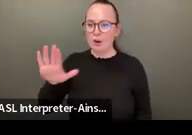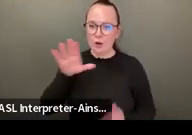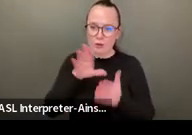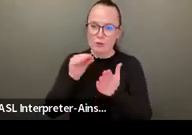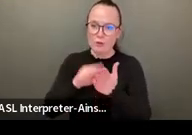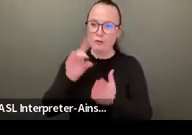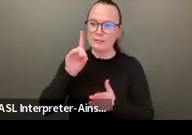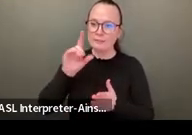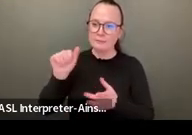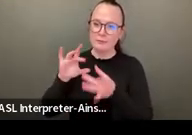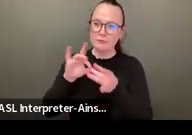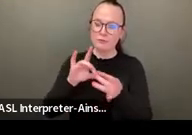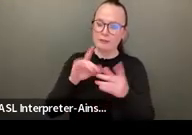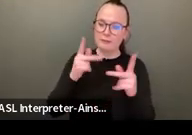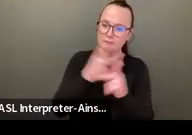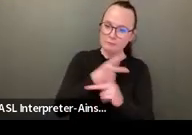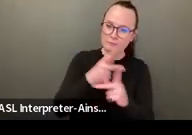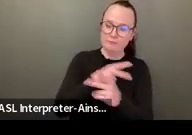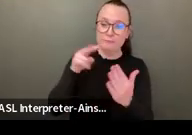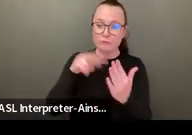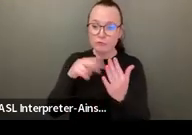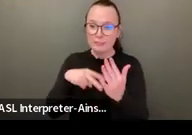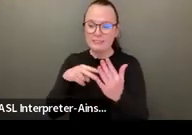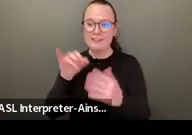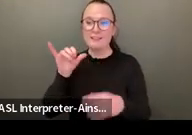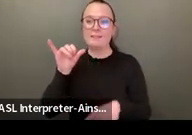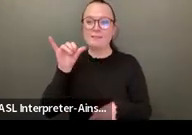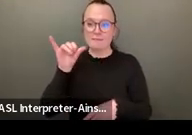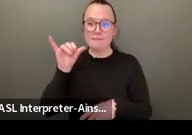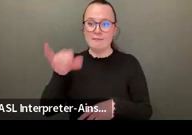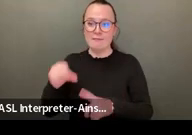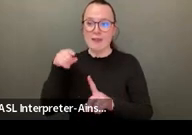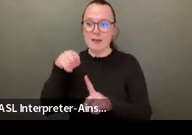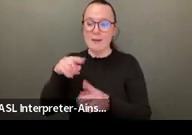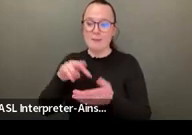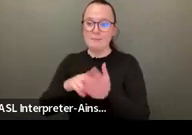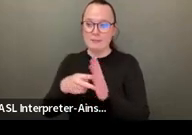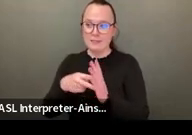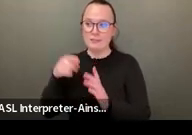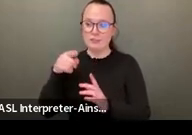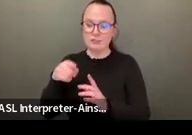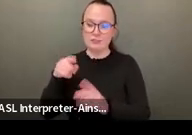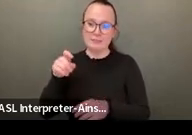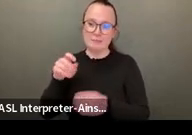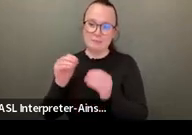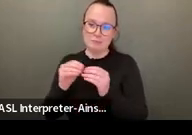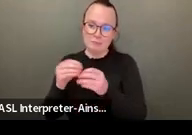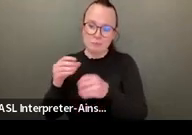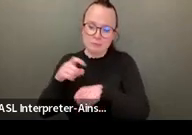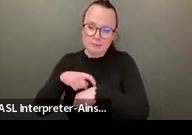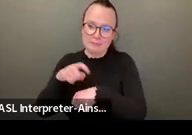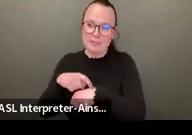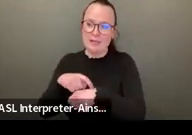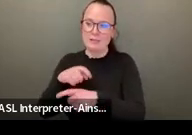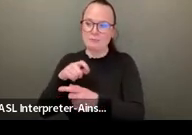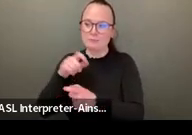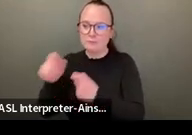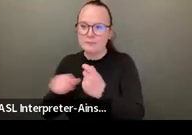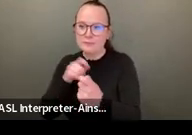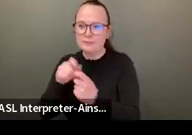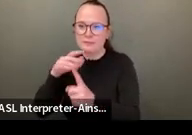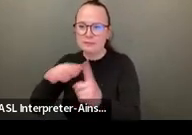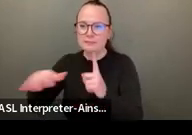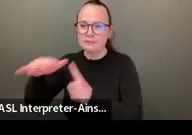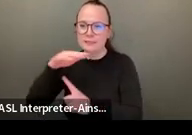in reading and math are to such a degree that she requires time in a more restrictive setting to receive specialized instruction to address